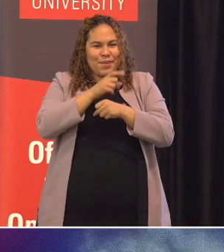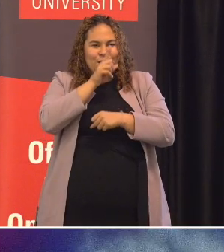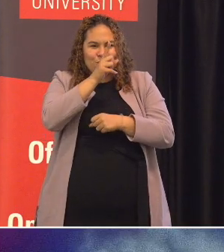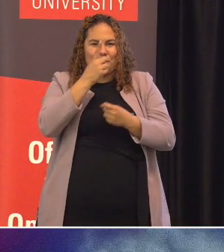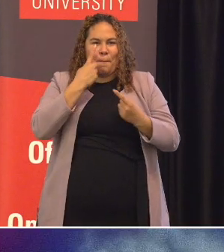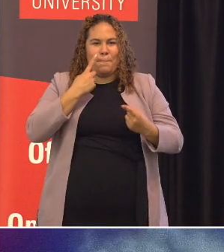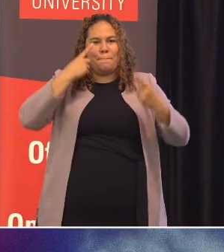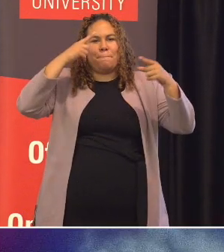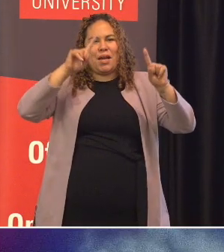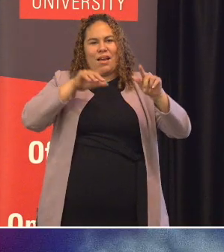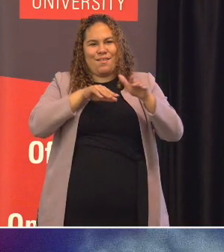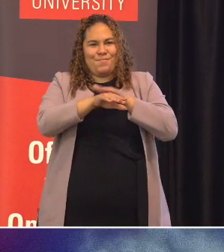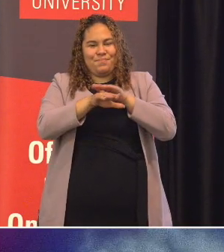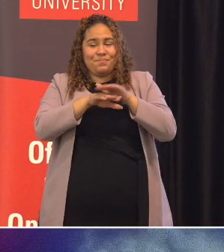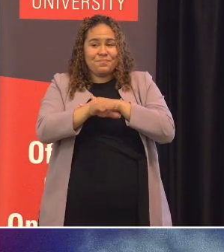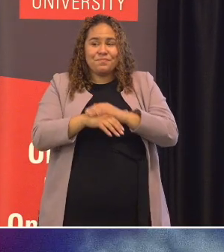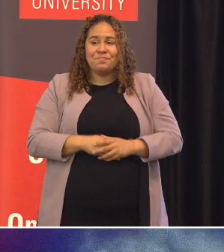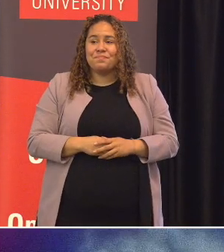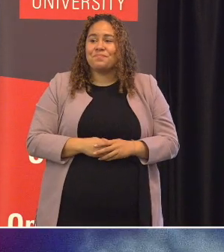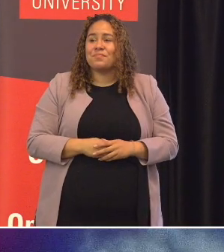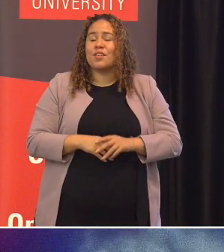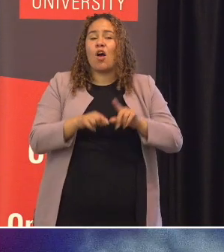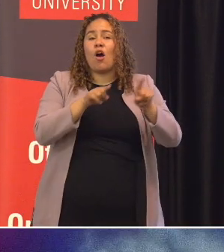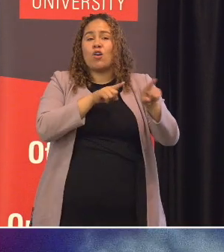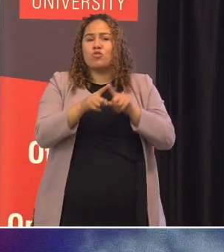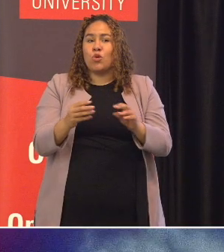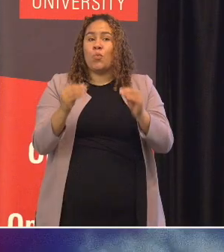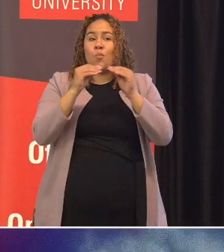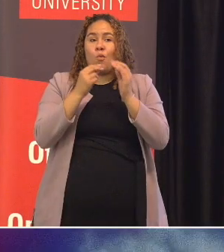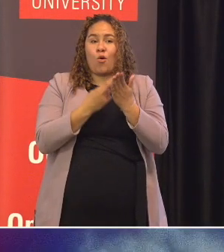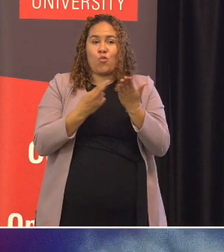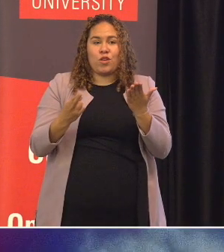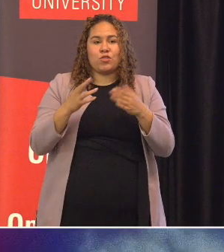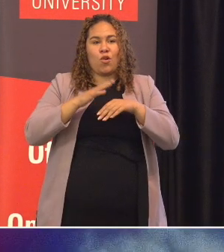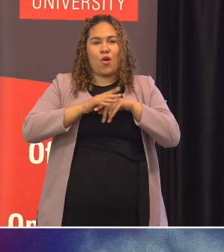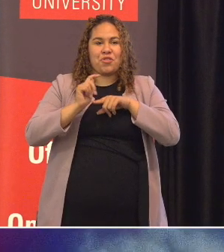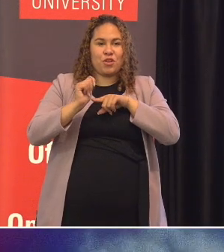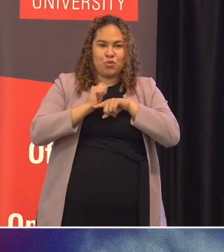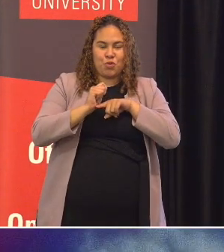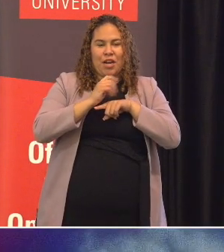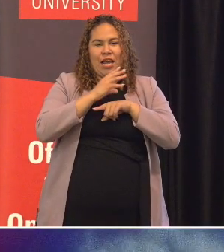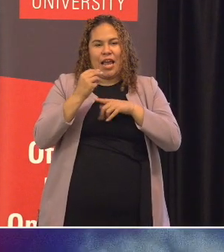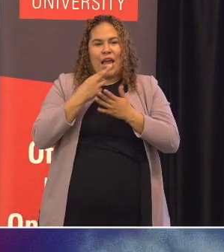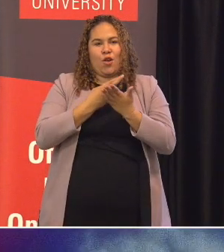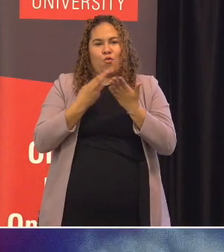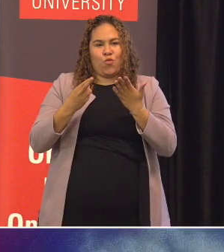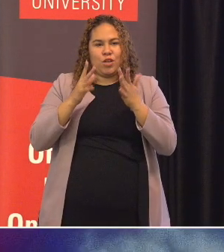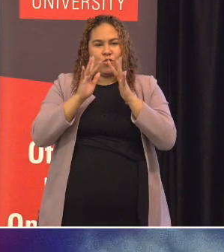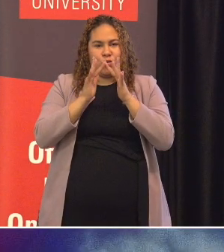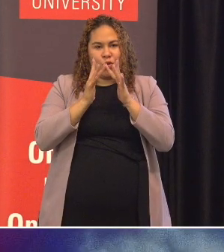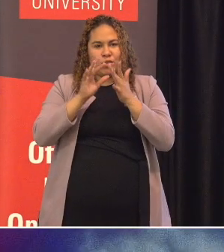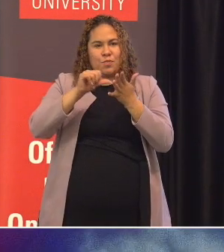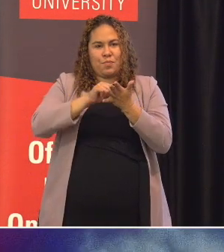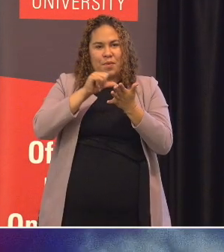right way. There's also more resources on the training and resource page on the